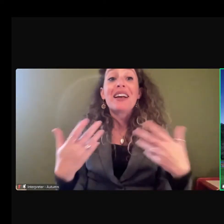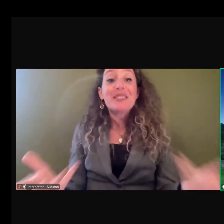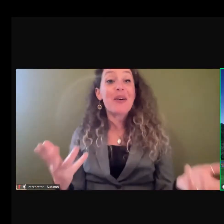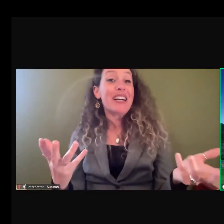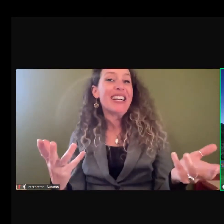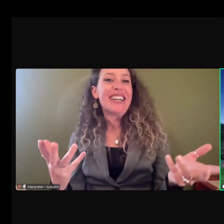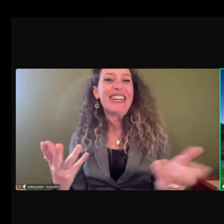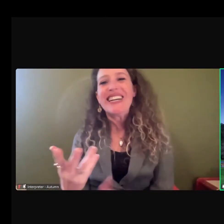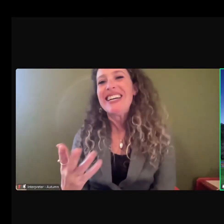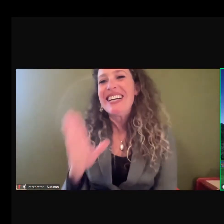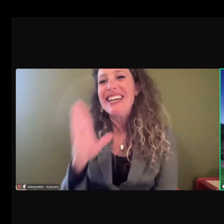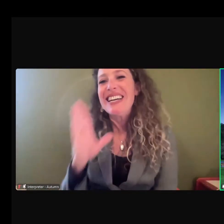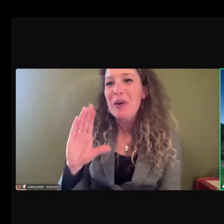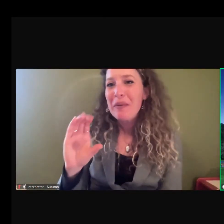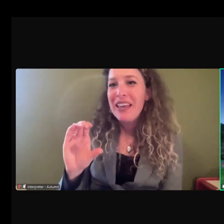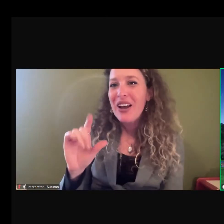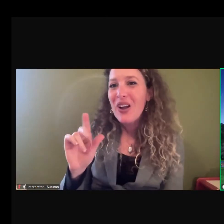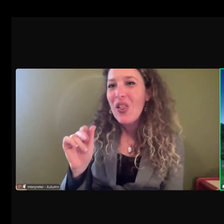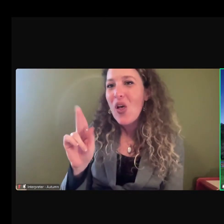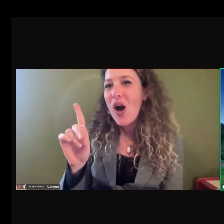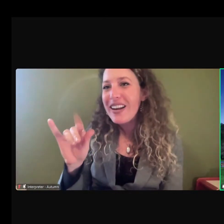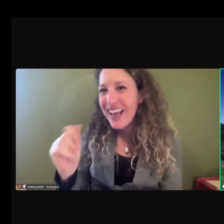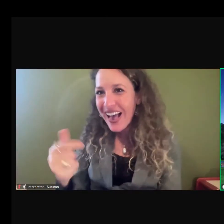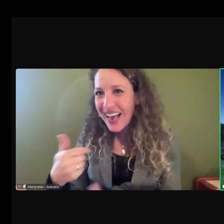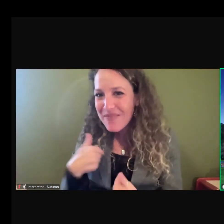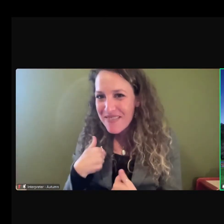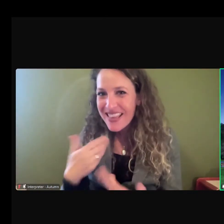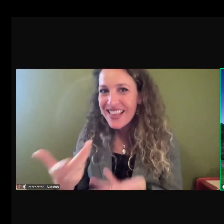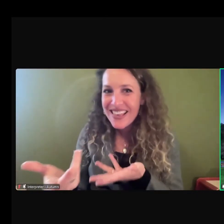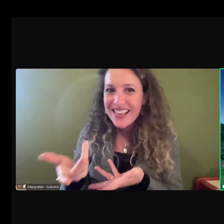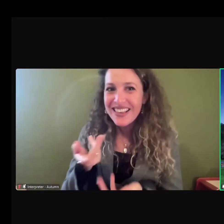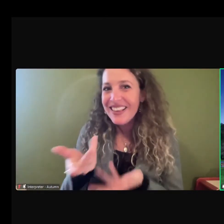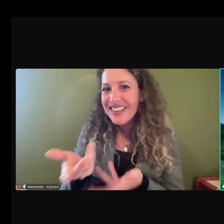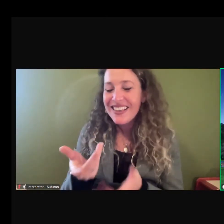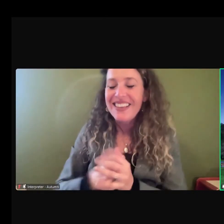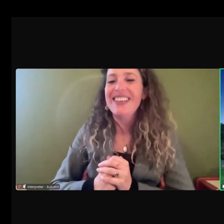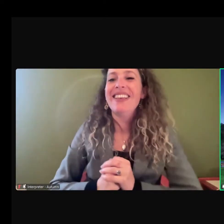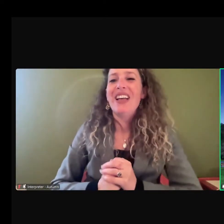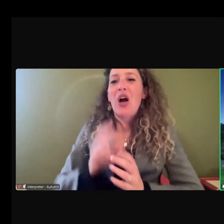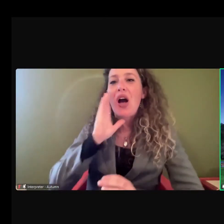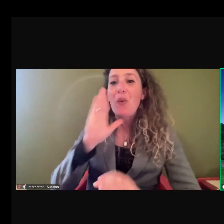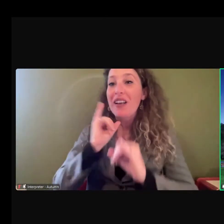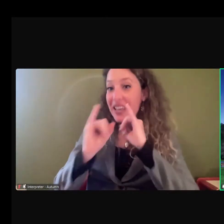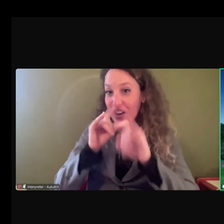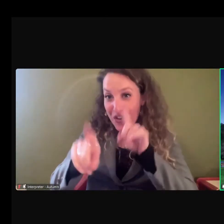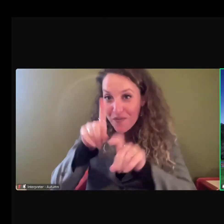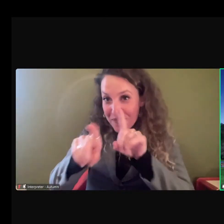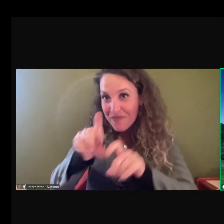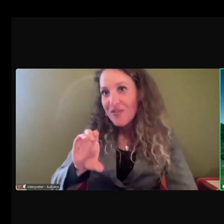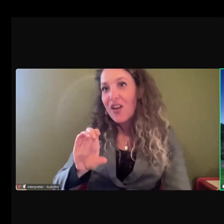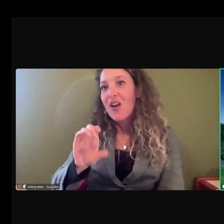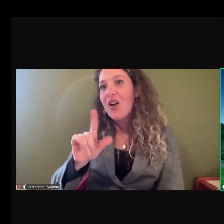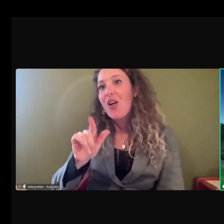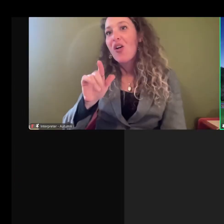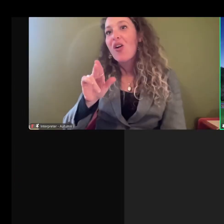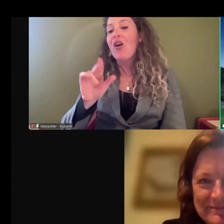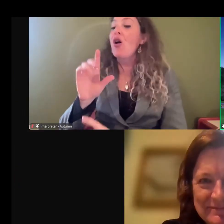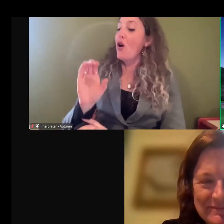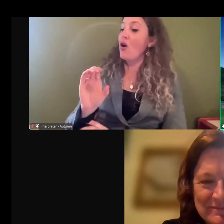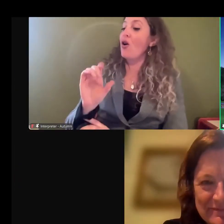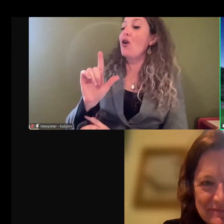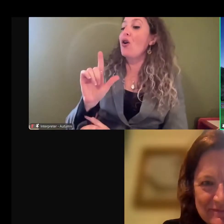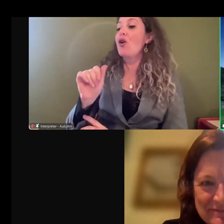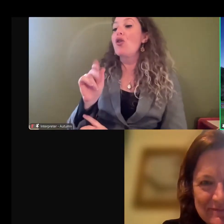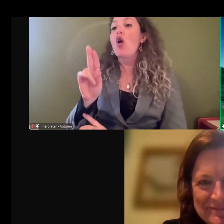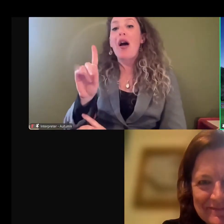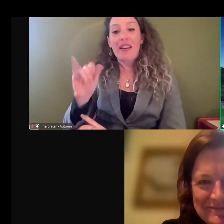going to be Claudia Center and me, and I'm going to interview her, and we're going to talk about what's going